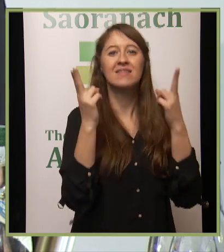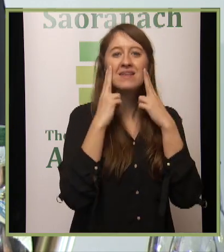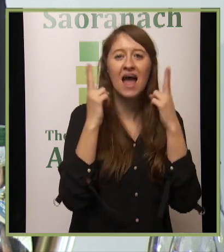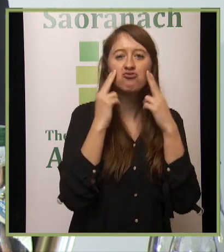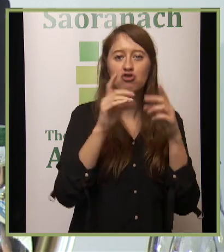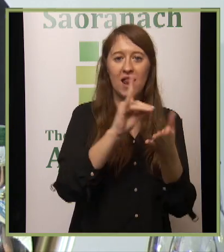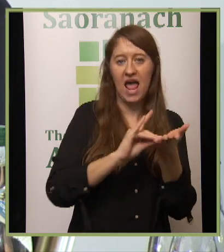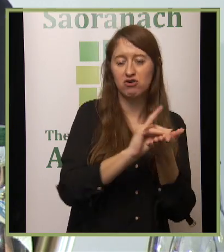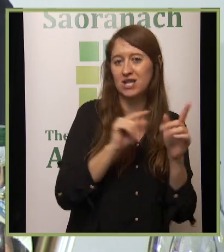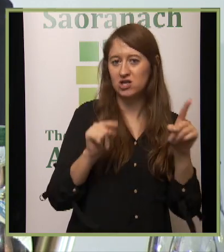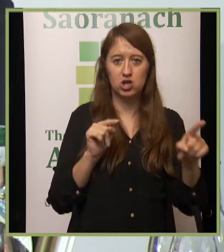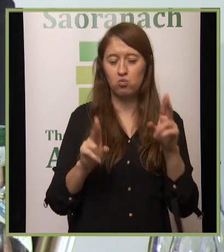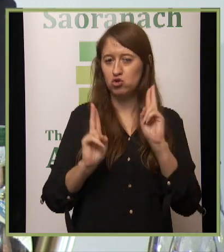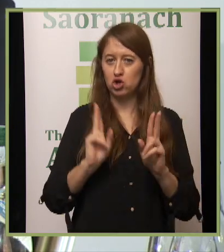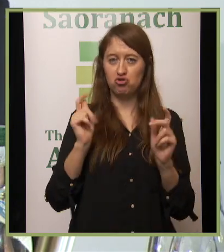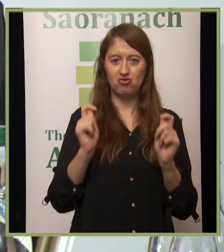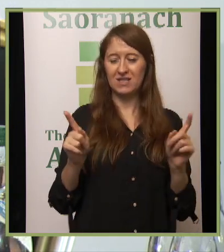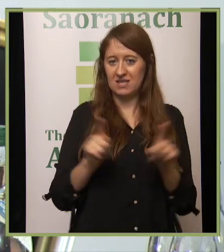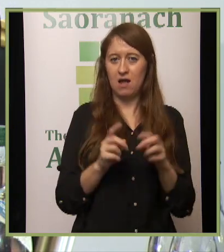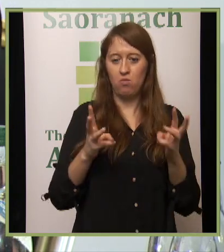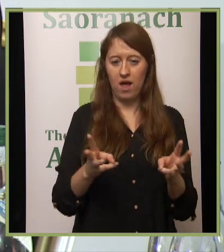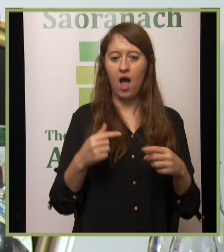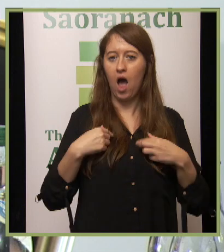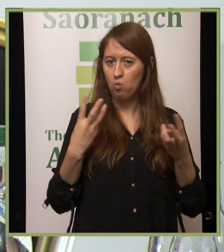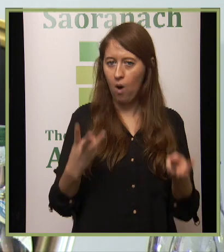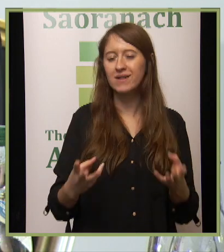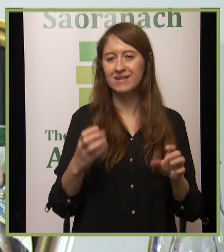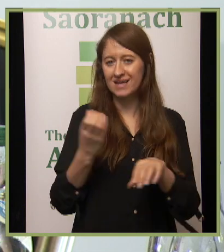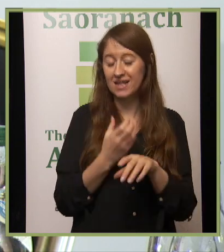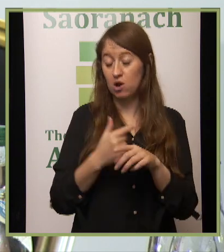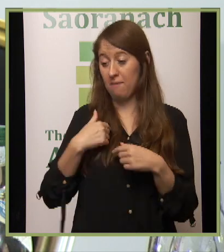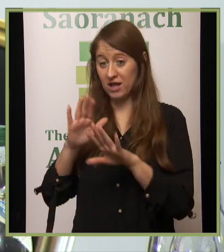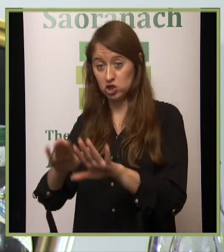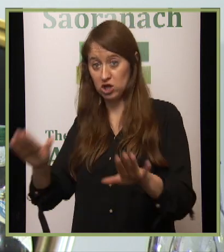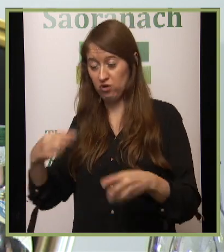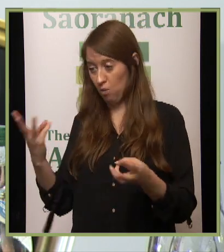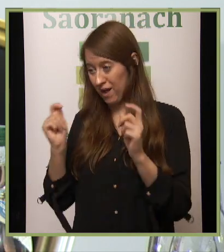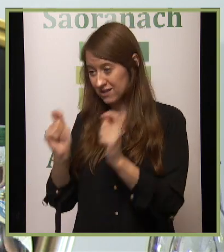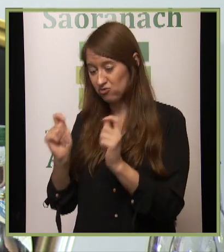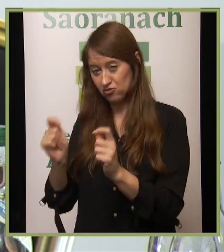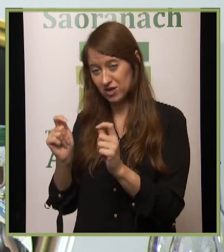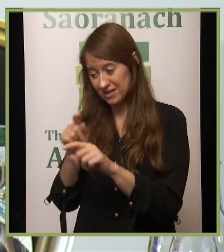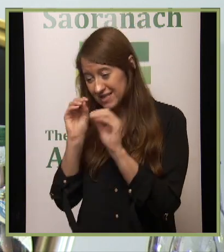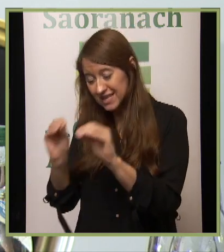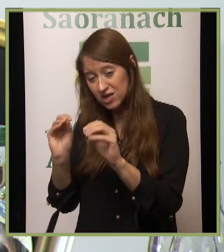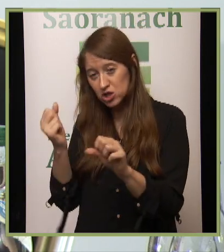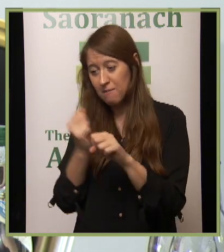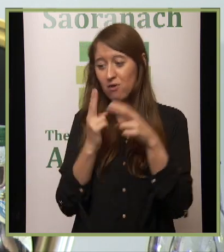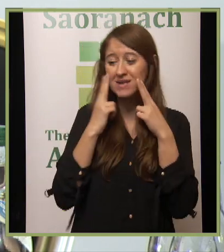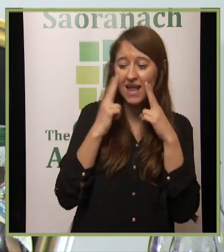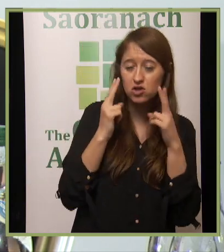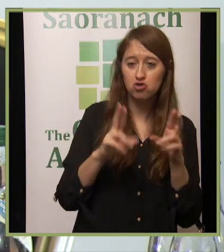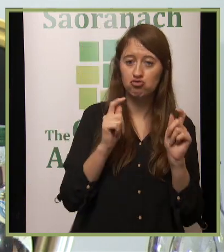in mind now, even with my kids, that I want to try and teach them all of the nature around them so that we do treat it all with